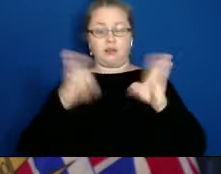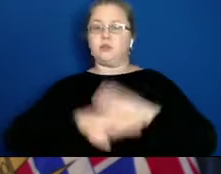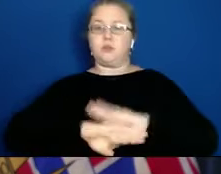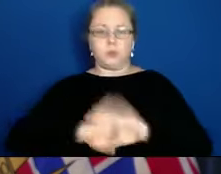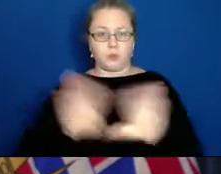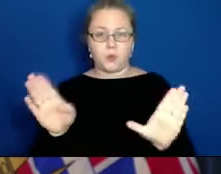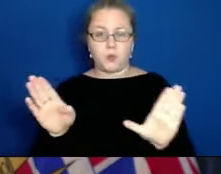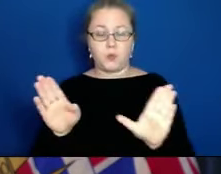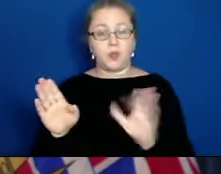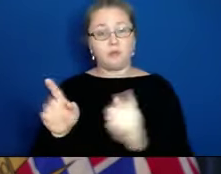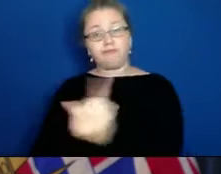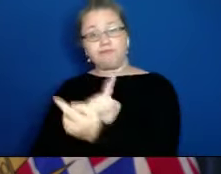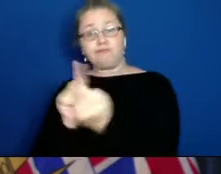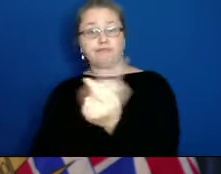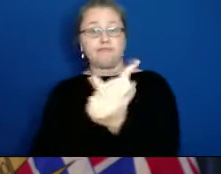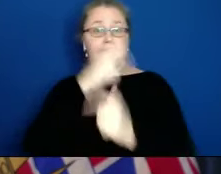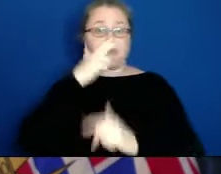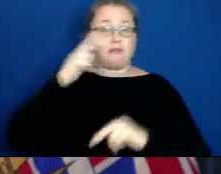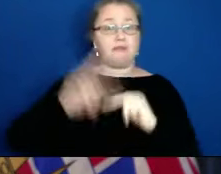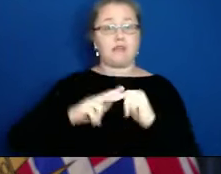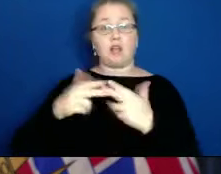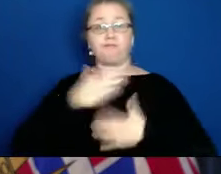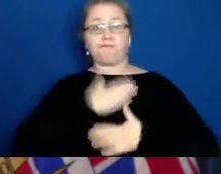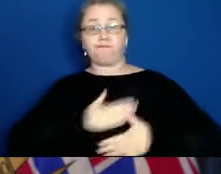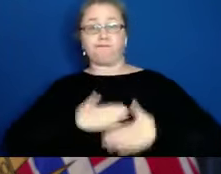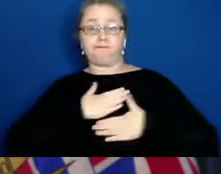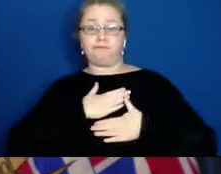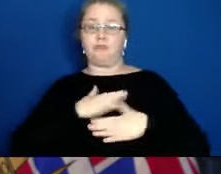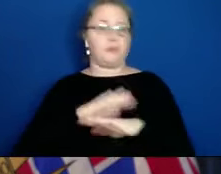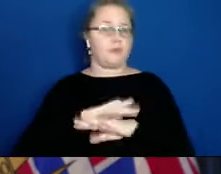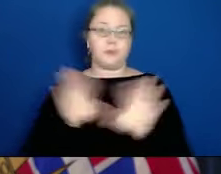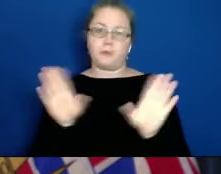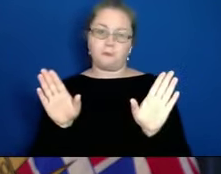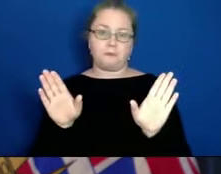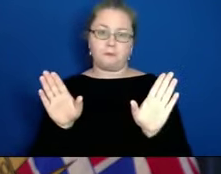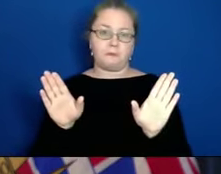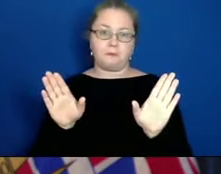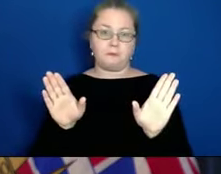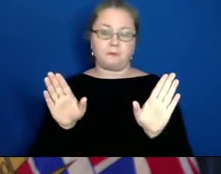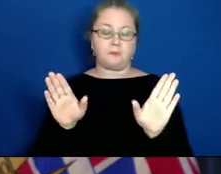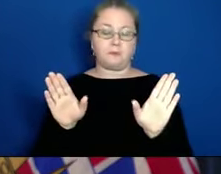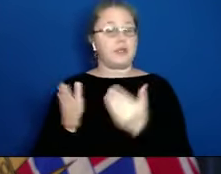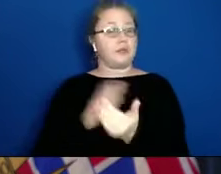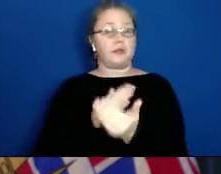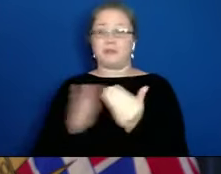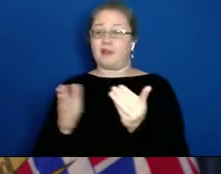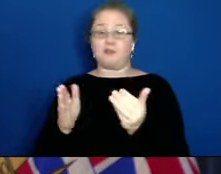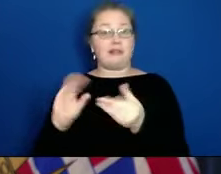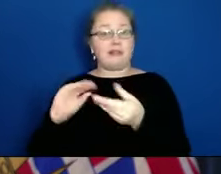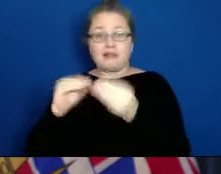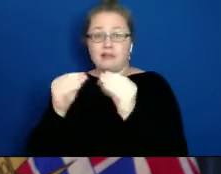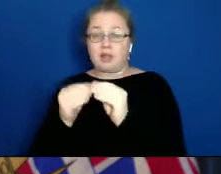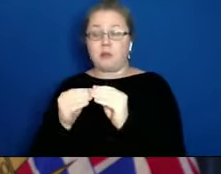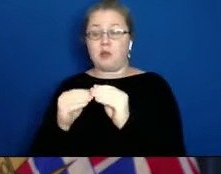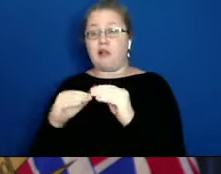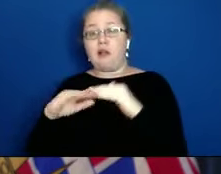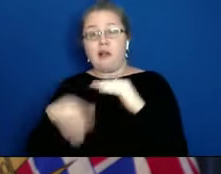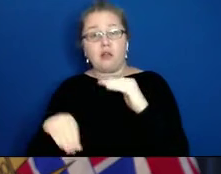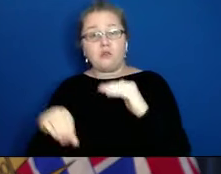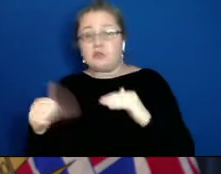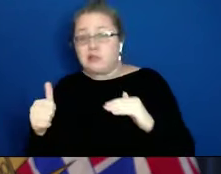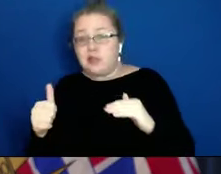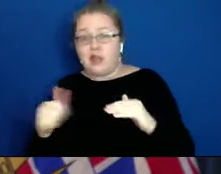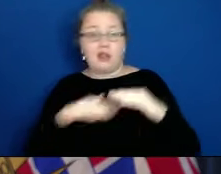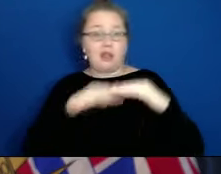our homes. As a result, I'm ordering that there'll be no social gatherings of any size with anyone other than your